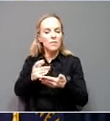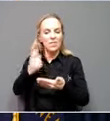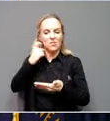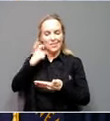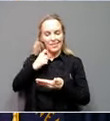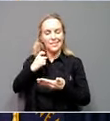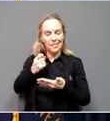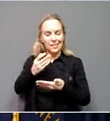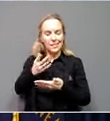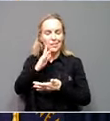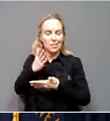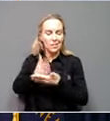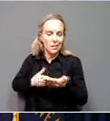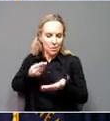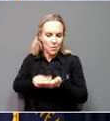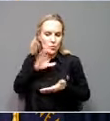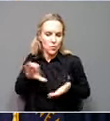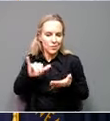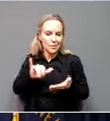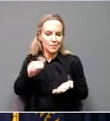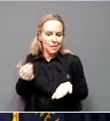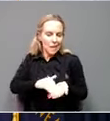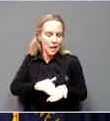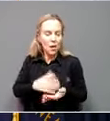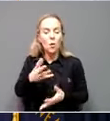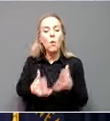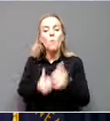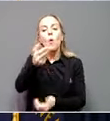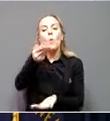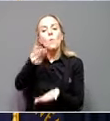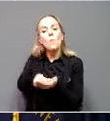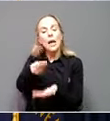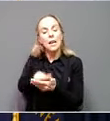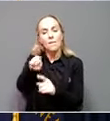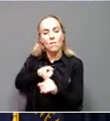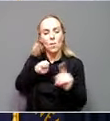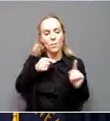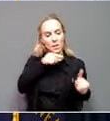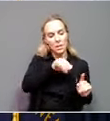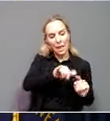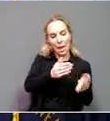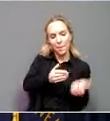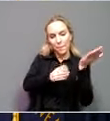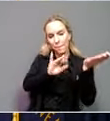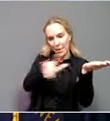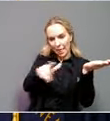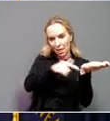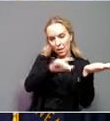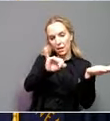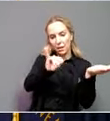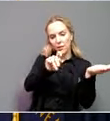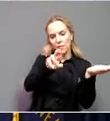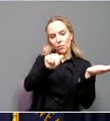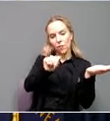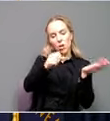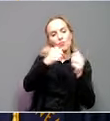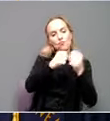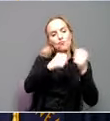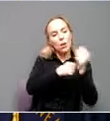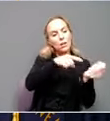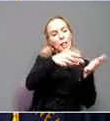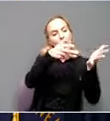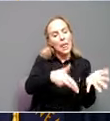do so here. Most of the money flowing from the infrastructure bill goes into existing programs we have, like